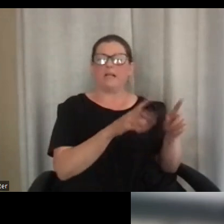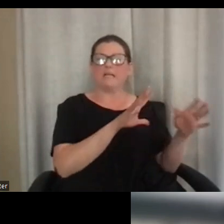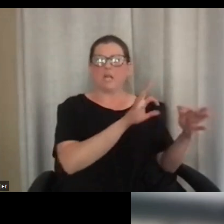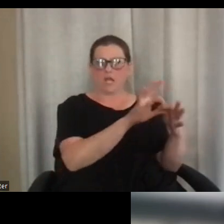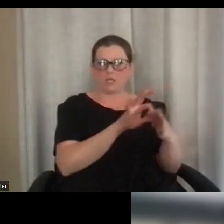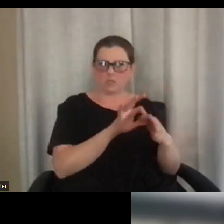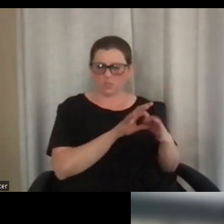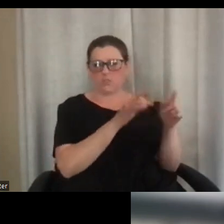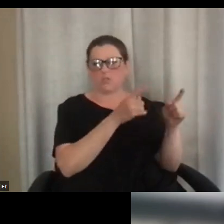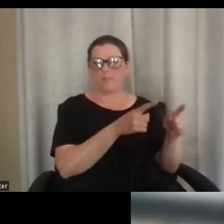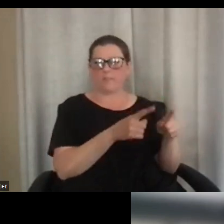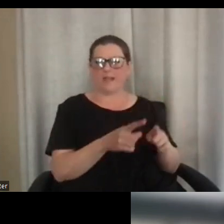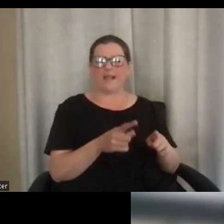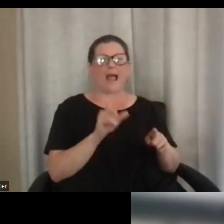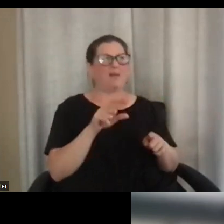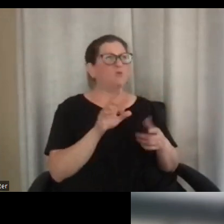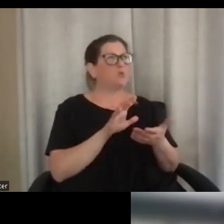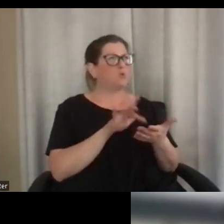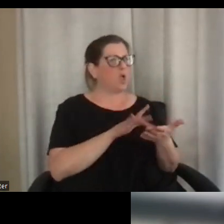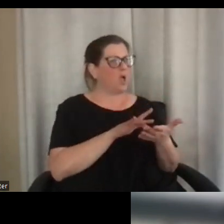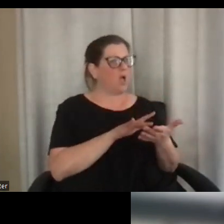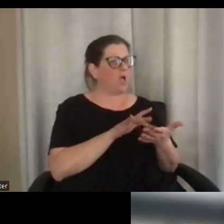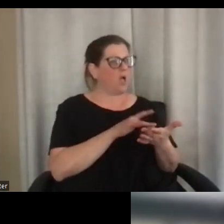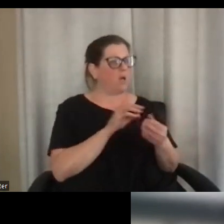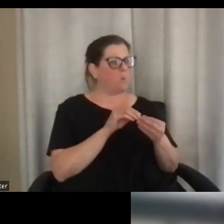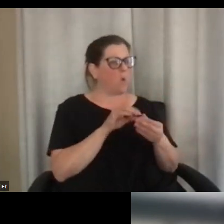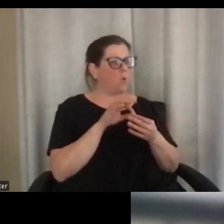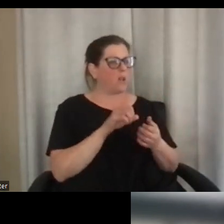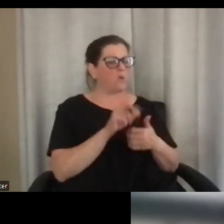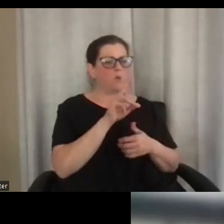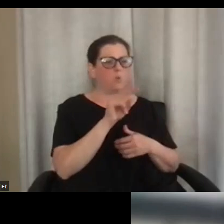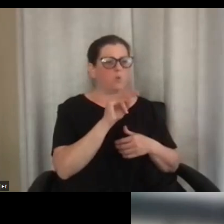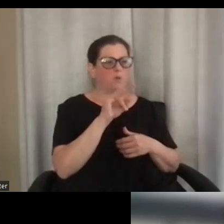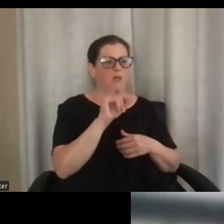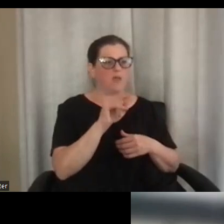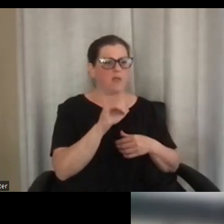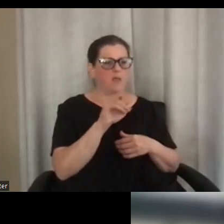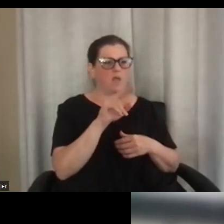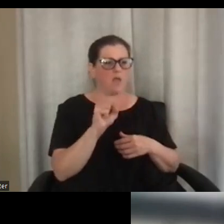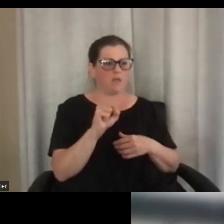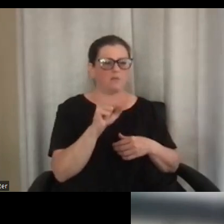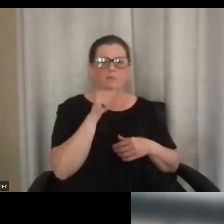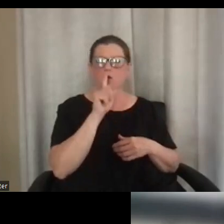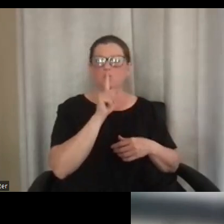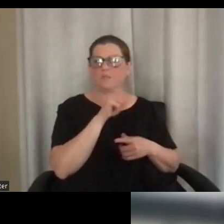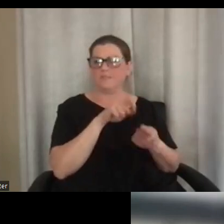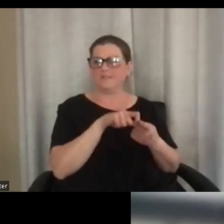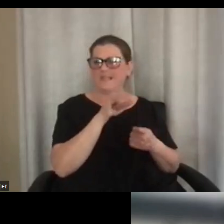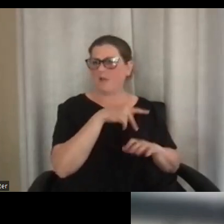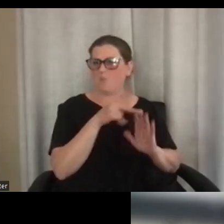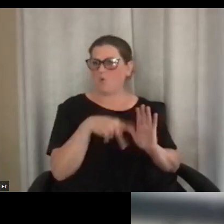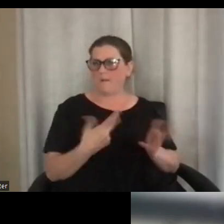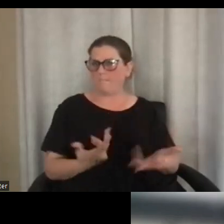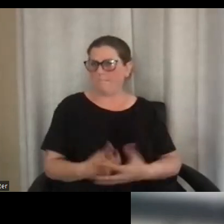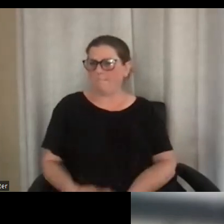made. I'd have to look up a little bit more about Unite Us and exactly where that fits in. I'm not sure that specific program is something we're